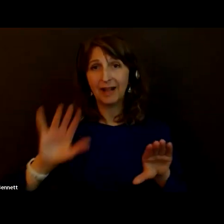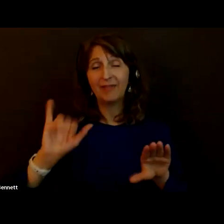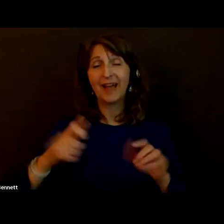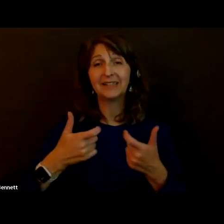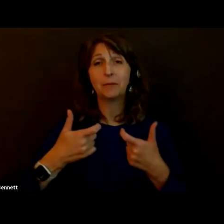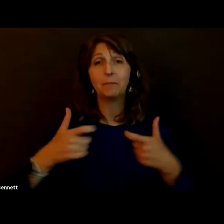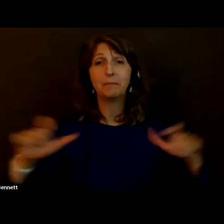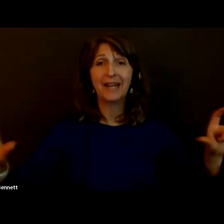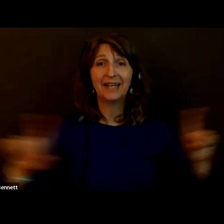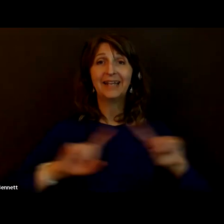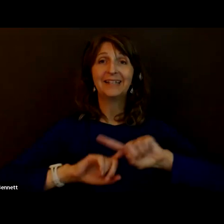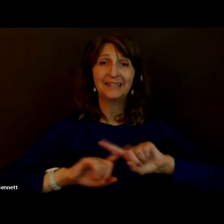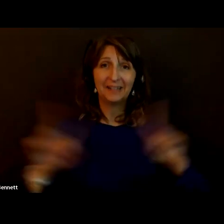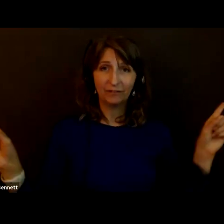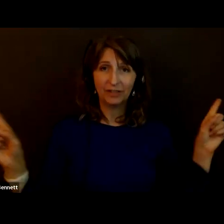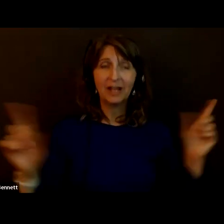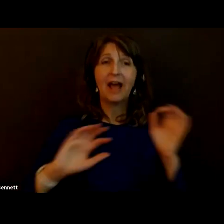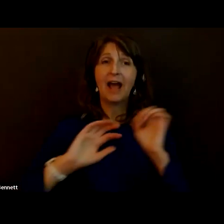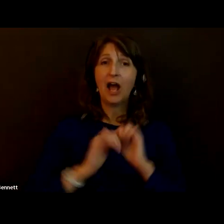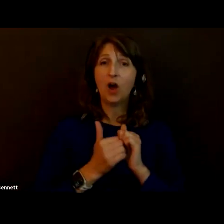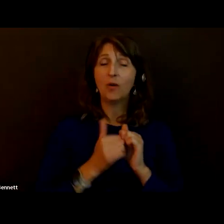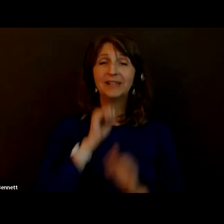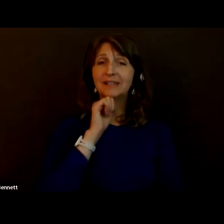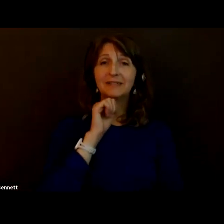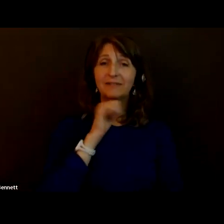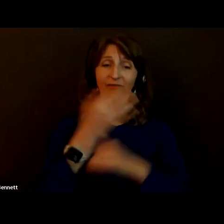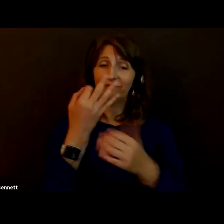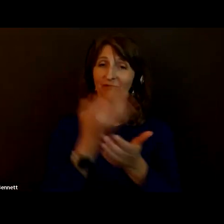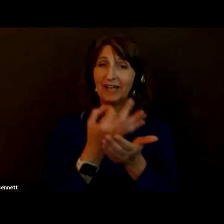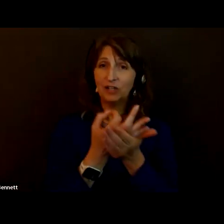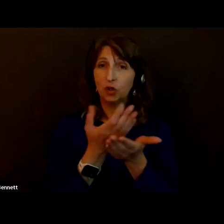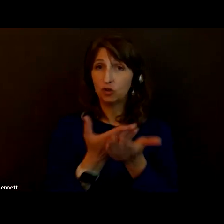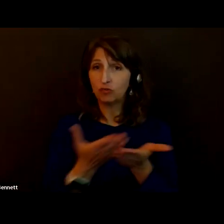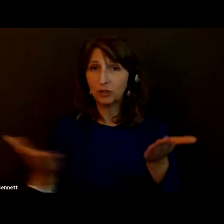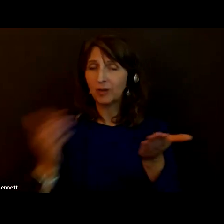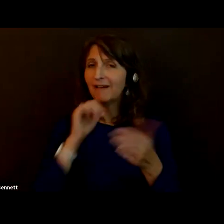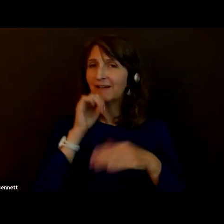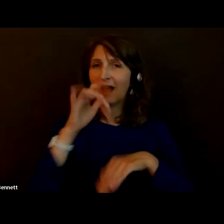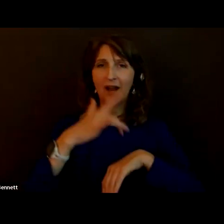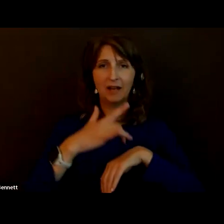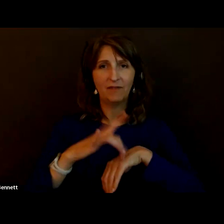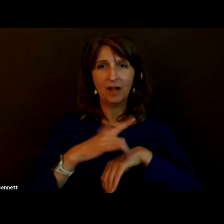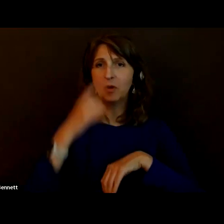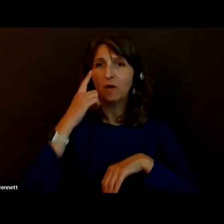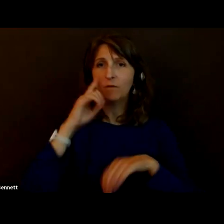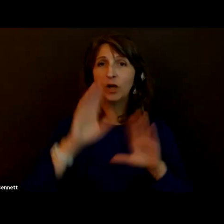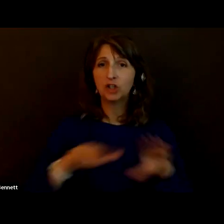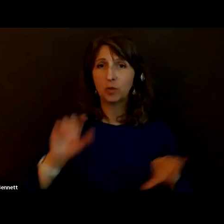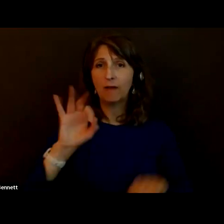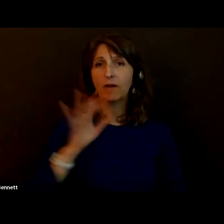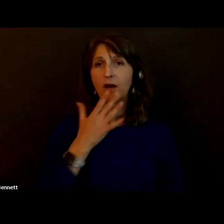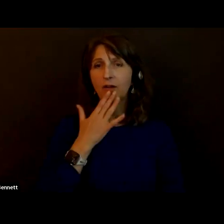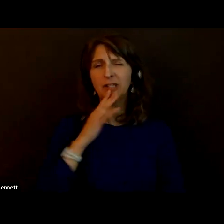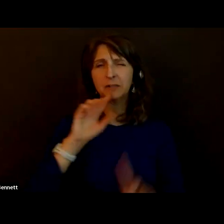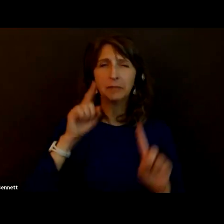how financial resources are just not available for children of color, specifically Black children, and even